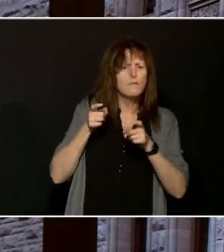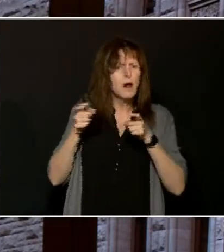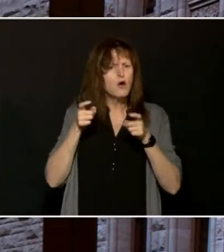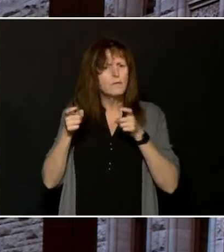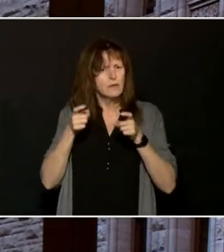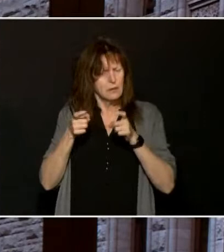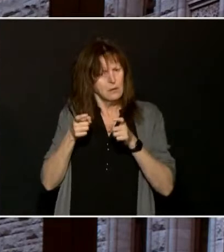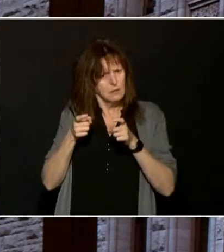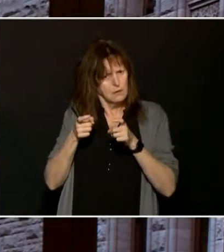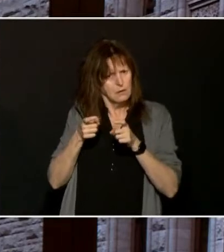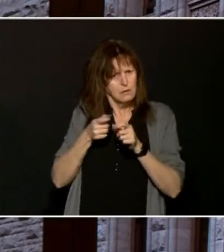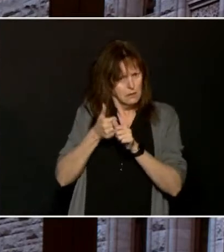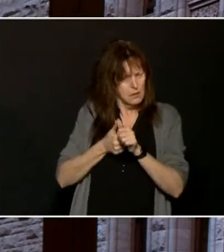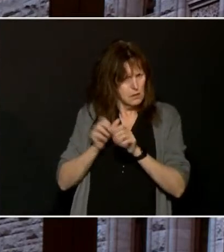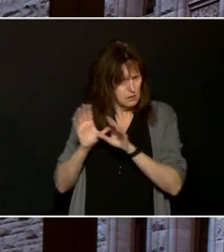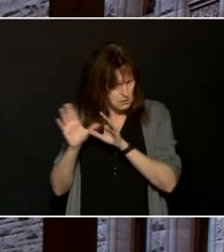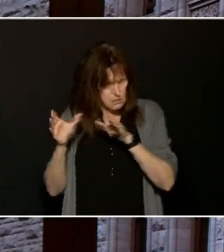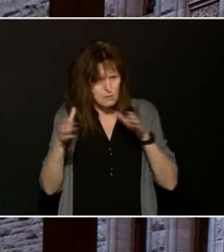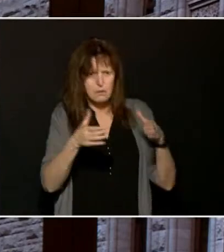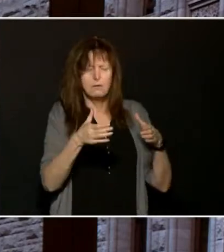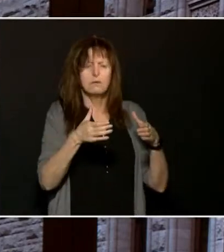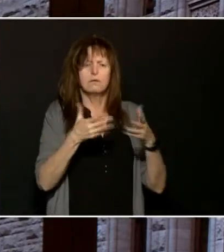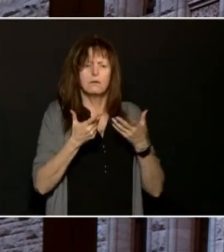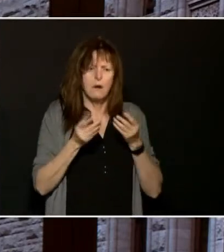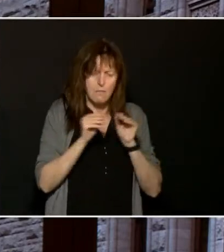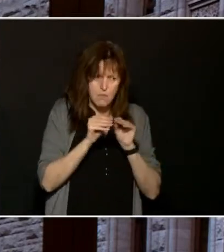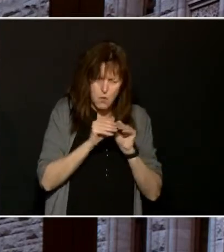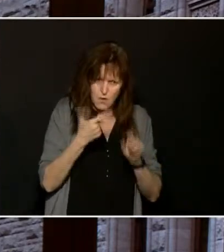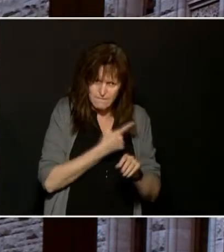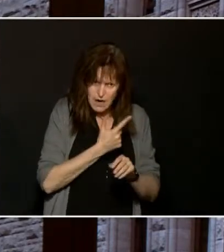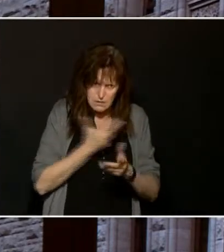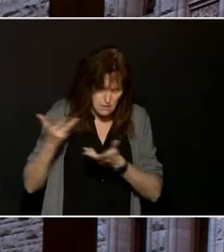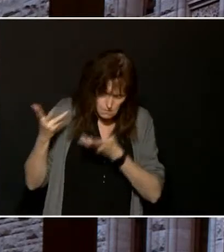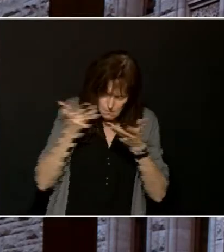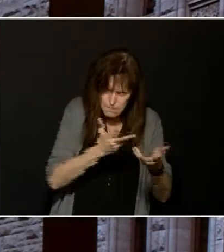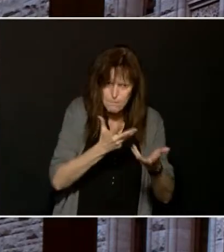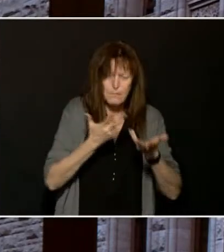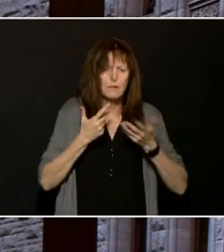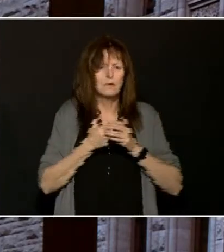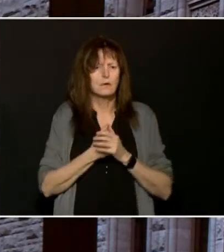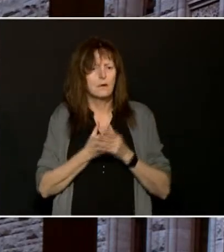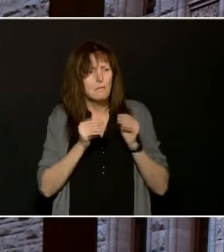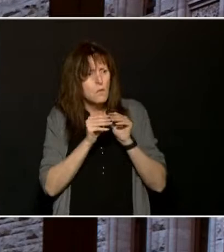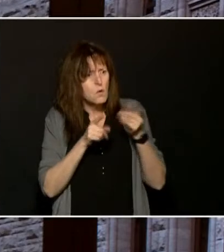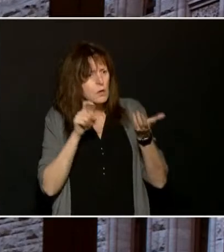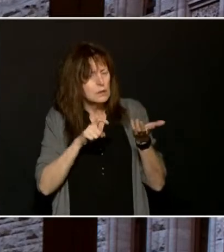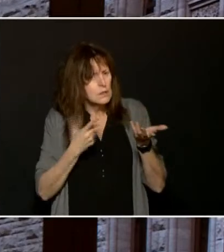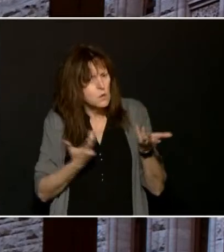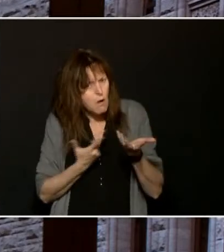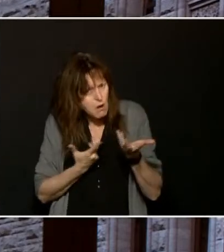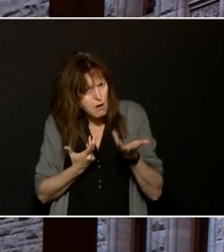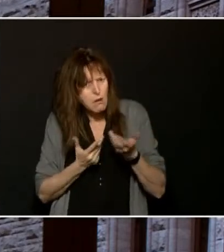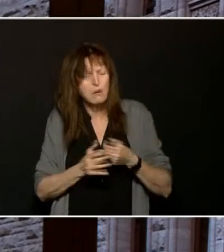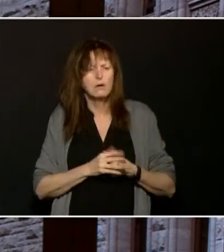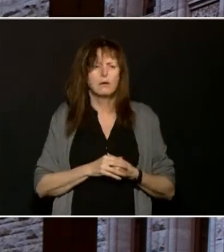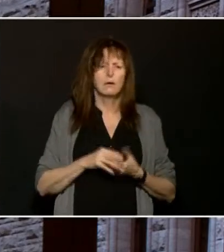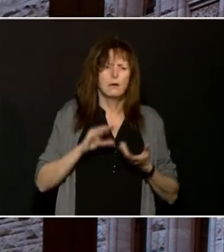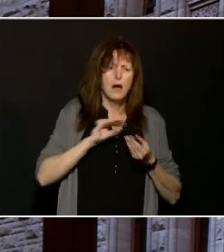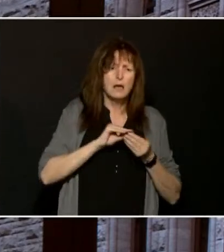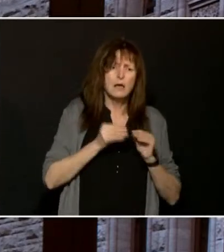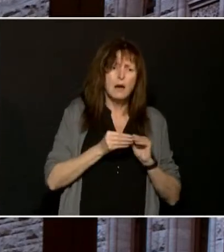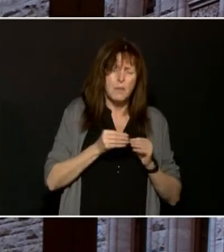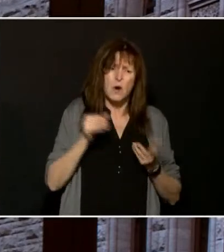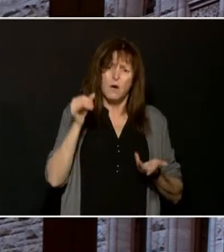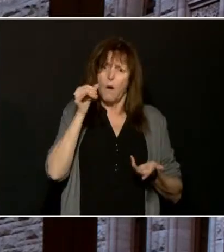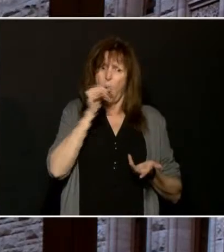vaccines to assist in that, and asking what other things we can do, as while they're not huge numbers that would put them up to that rate anywhere near Toronto